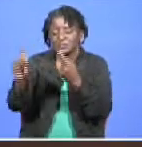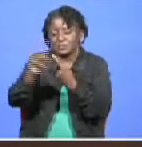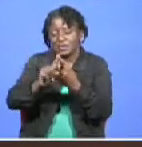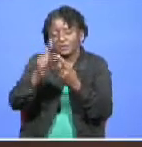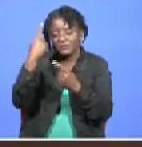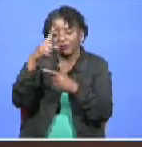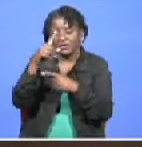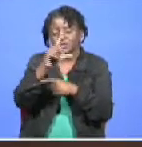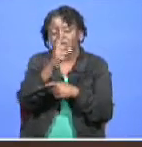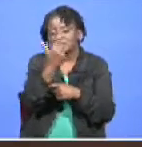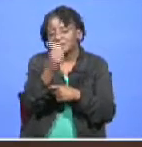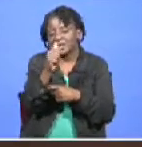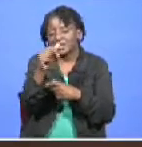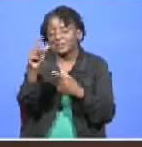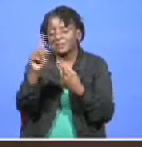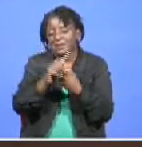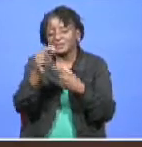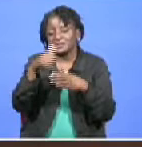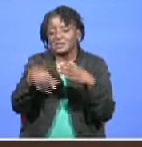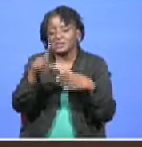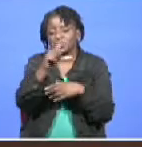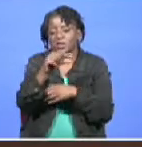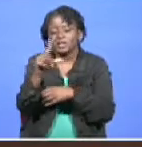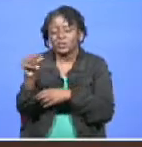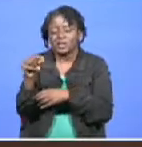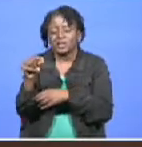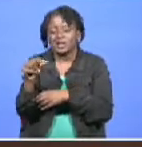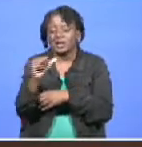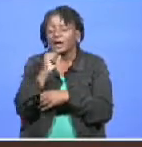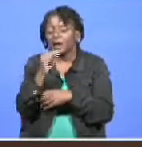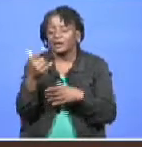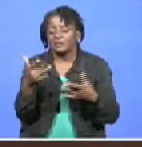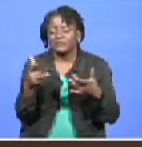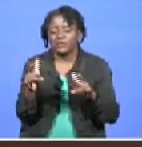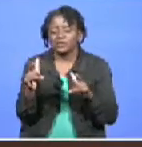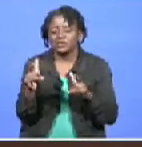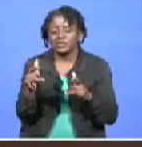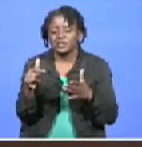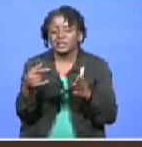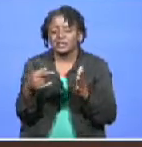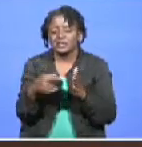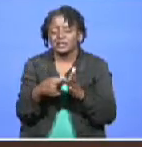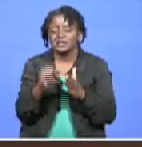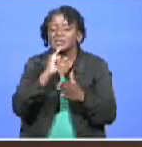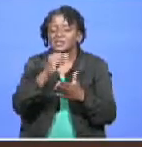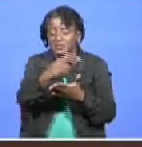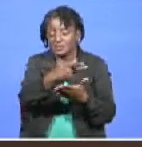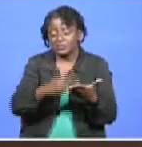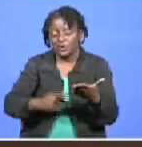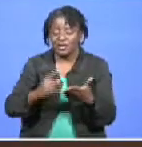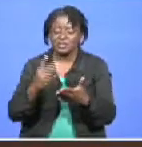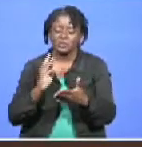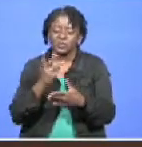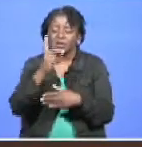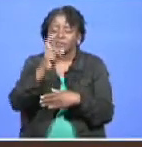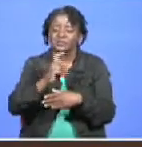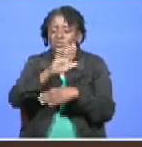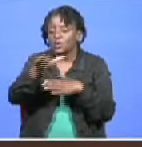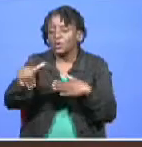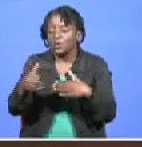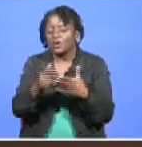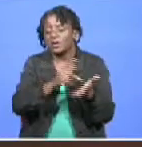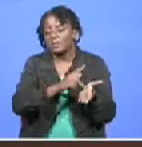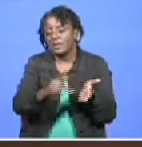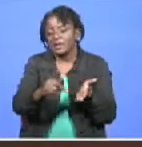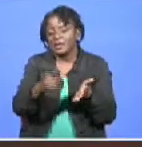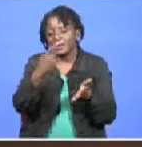2020. So, unfortunately, this is the price that we will all have to pay because